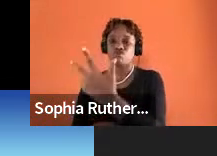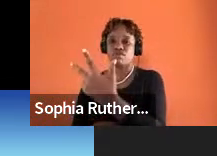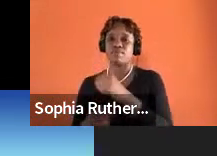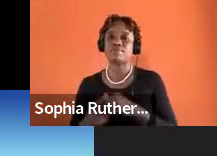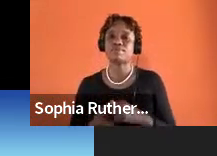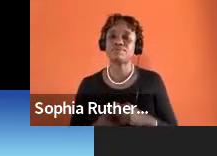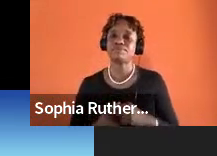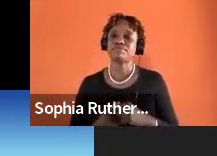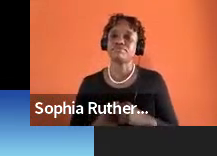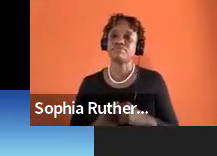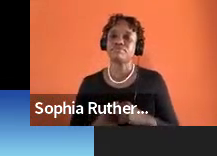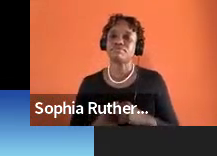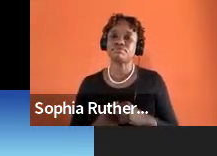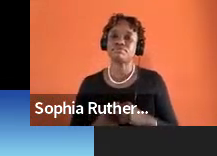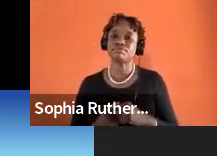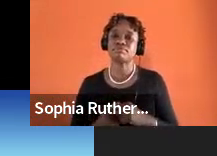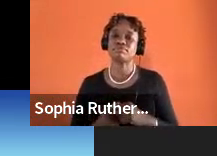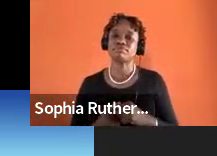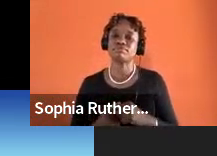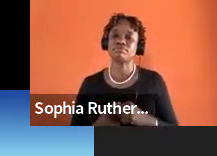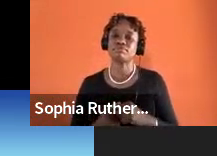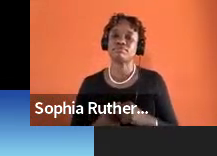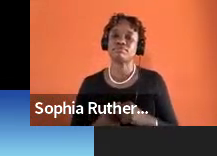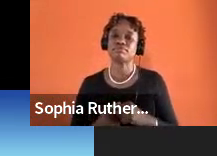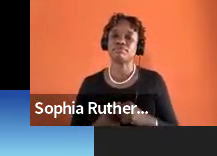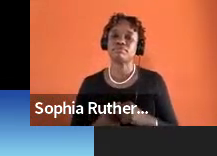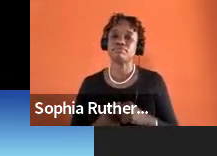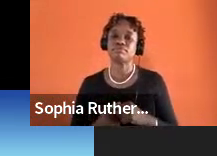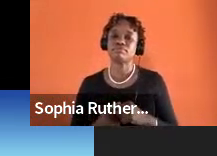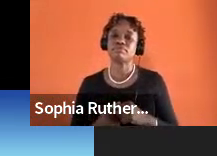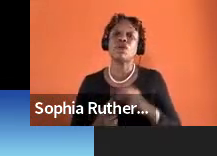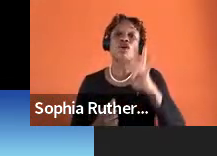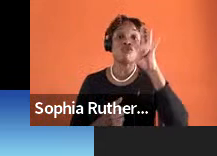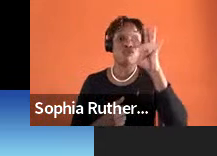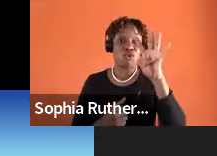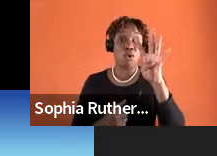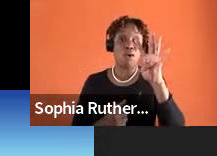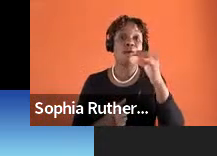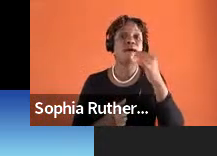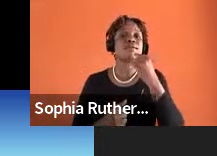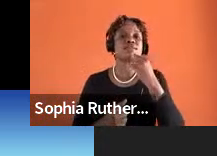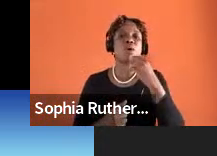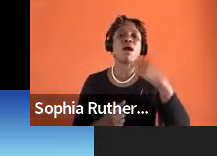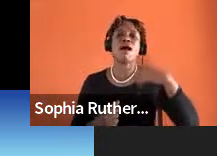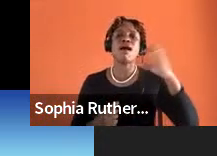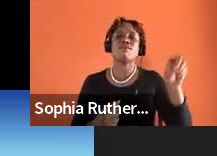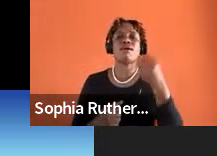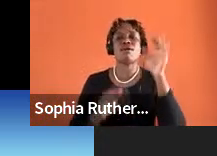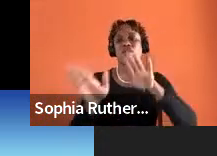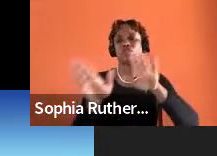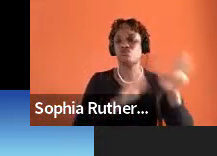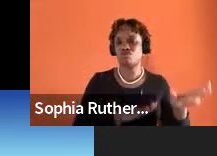did indicate that they had at least 2 other children, and 2 of those